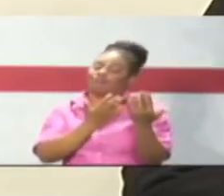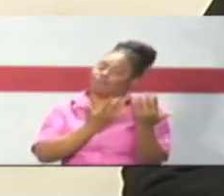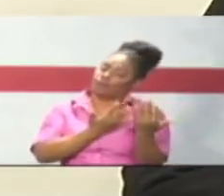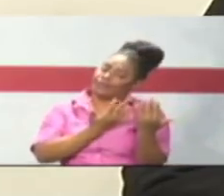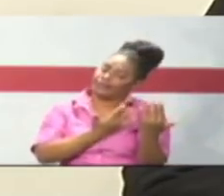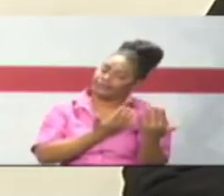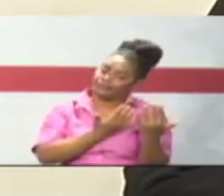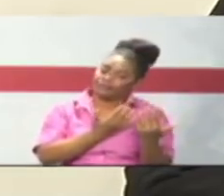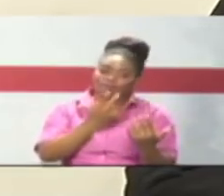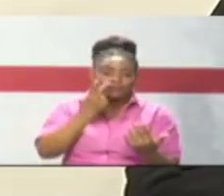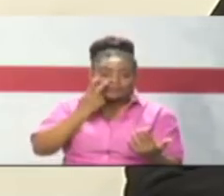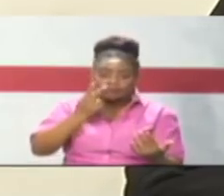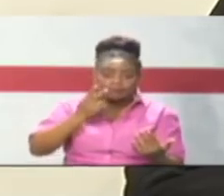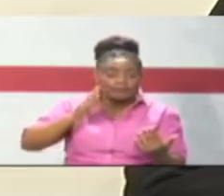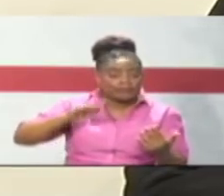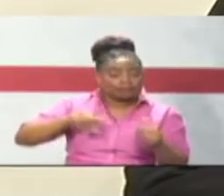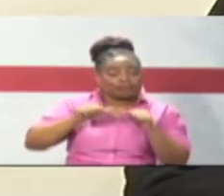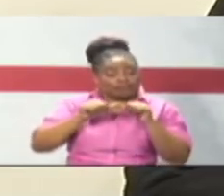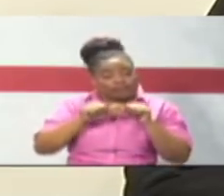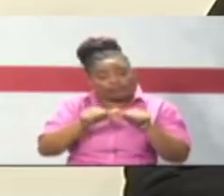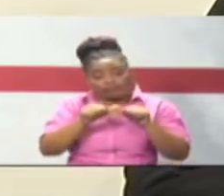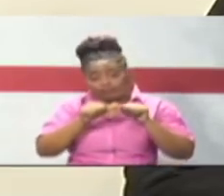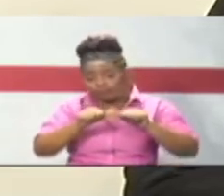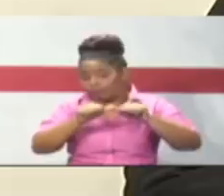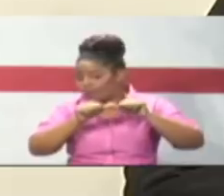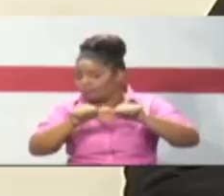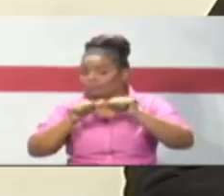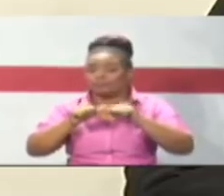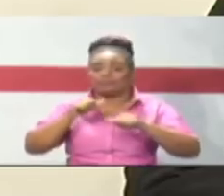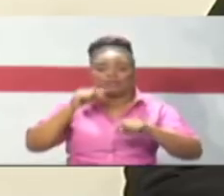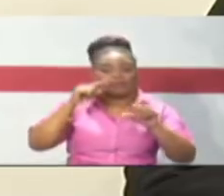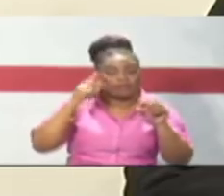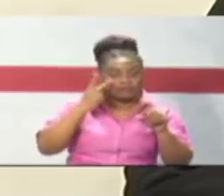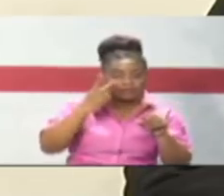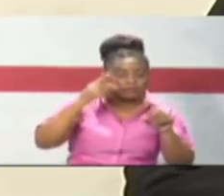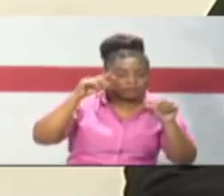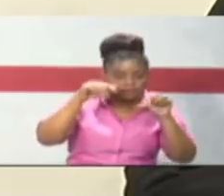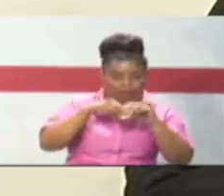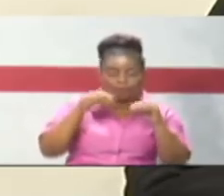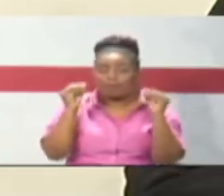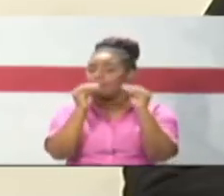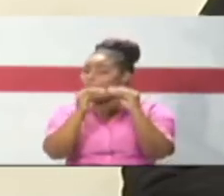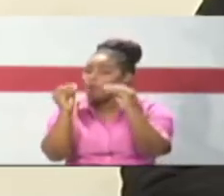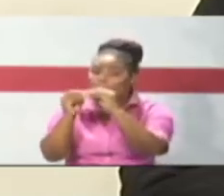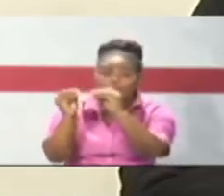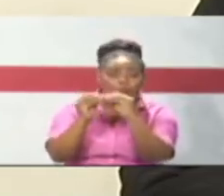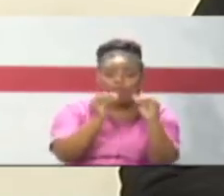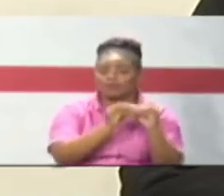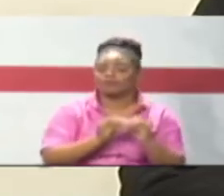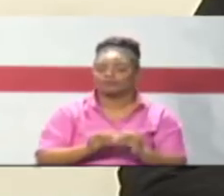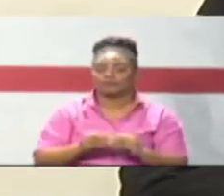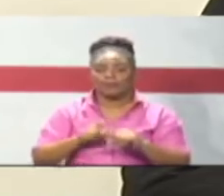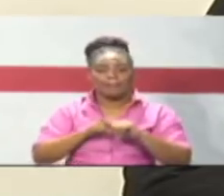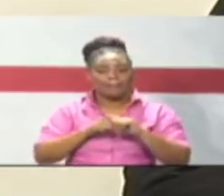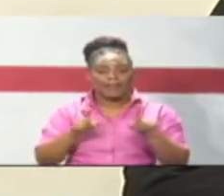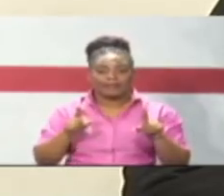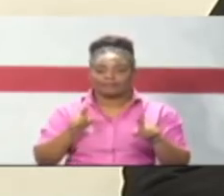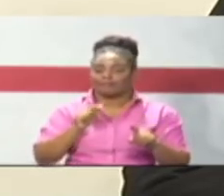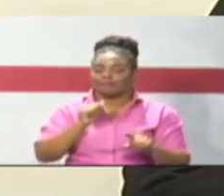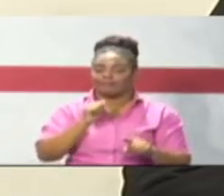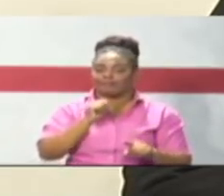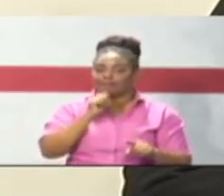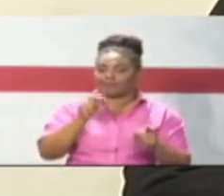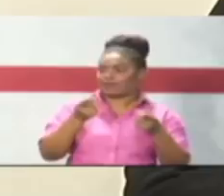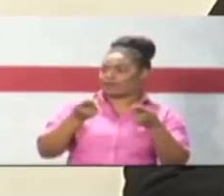continue to check as soon as, or if the eventuality arises, that we note cases that have arisen in the community without a